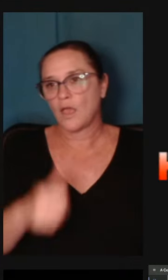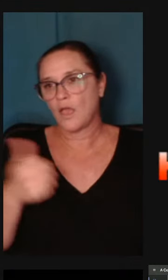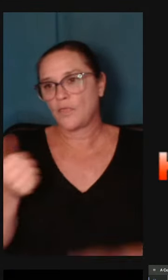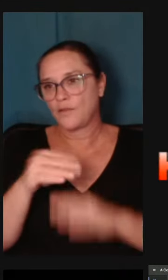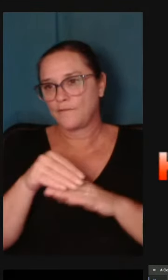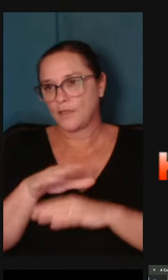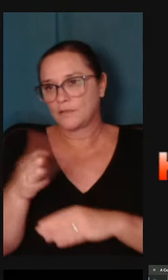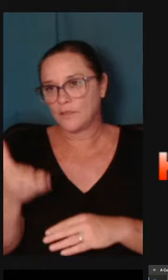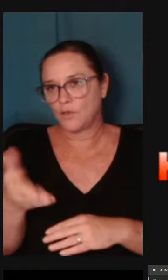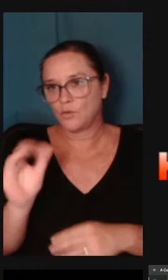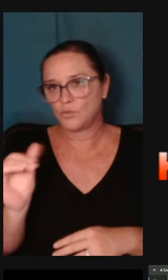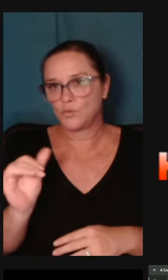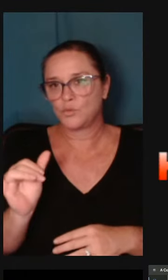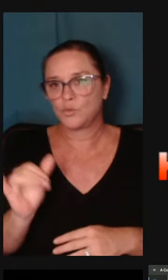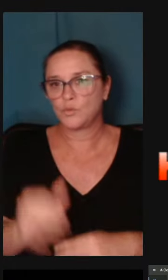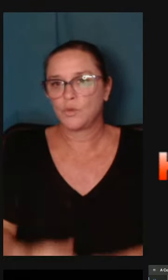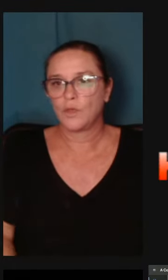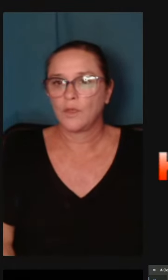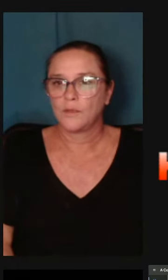right? Like